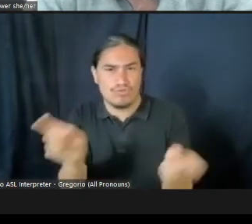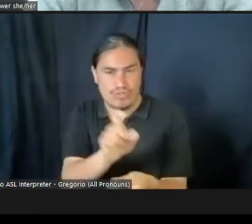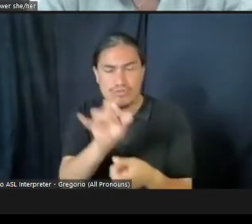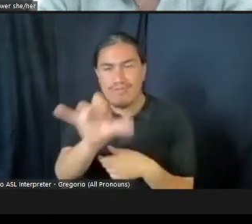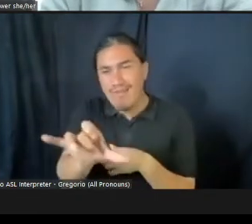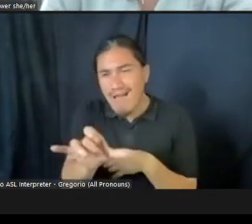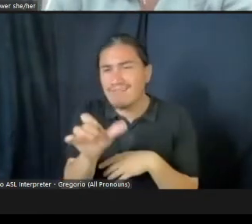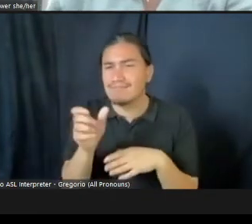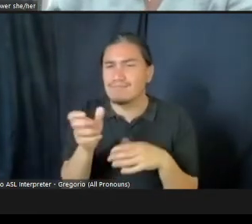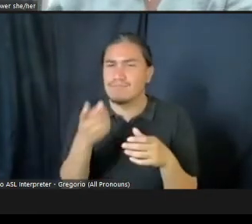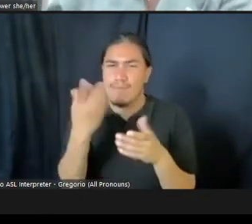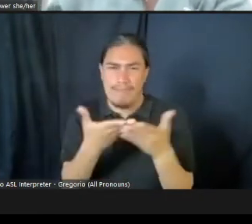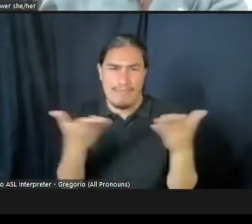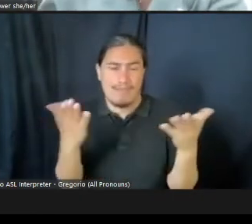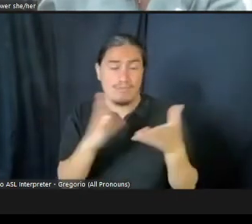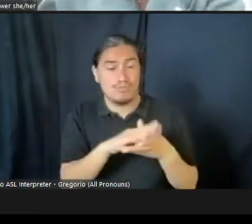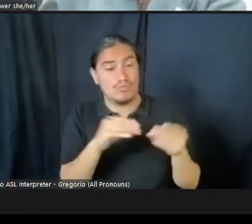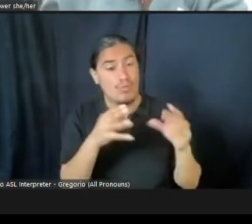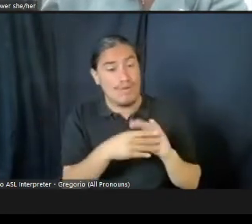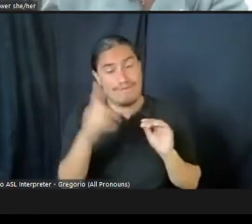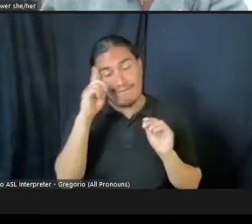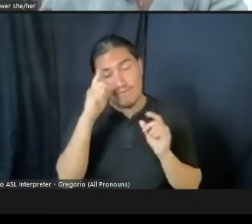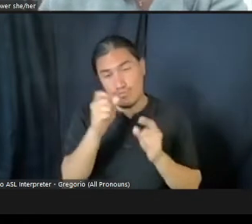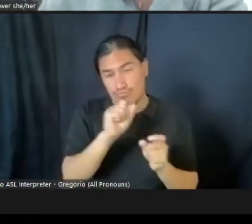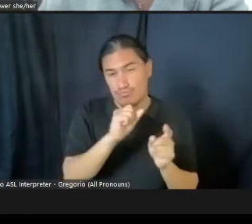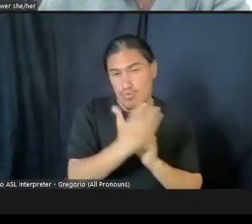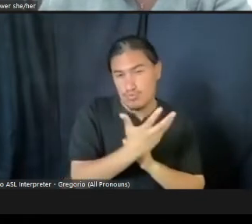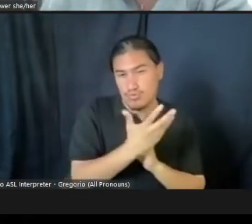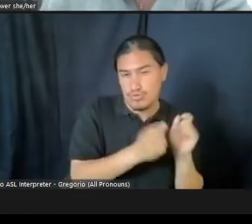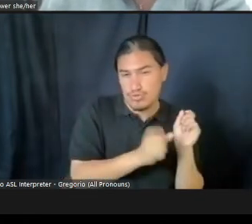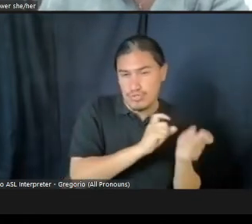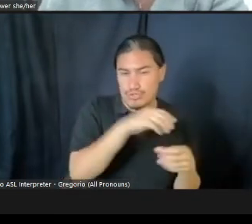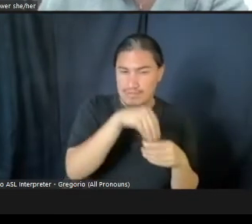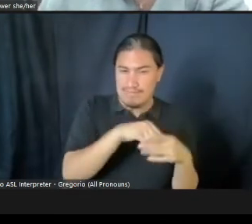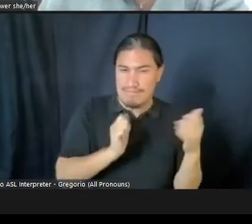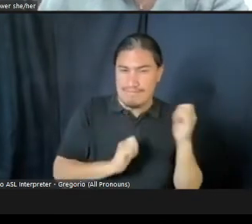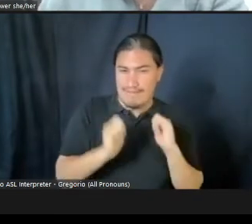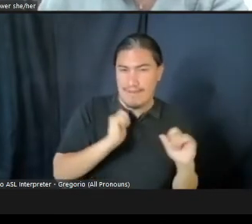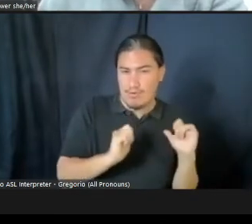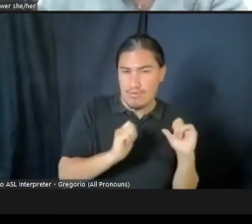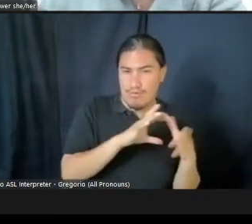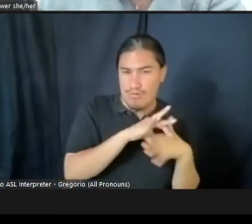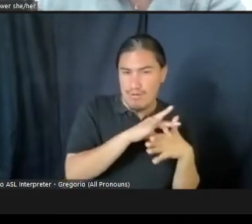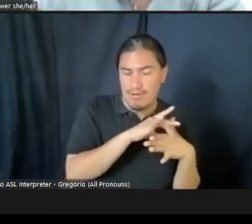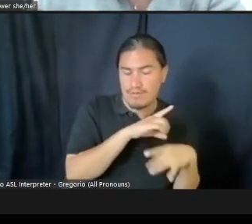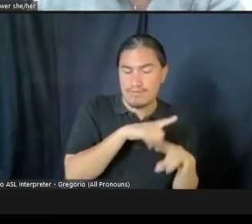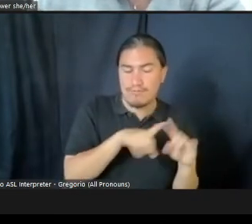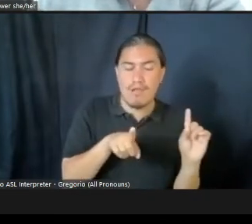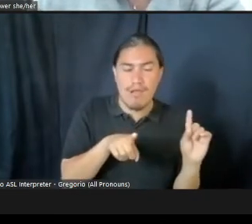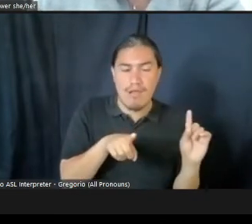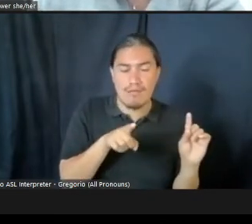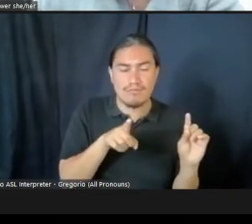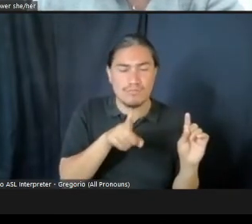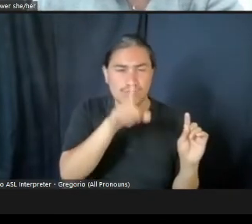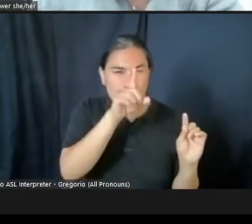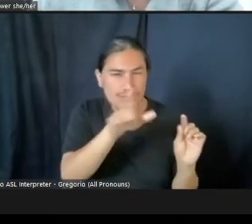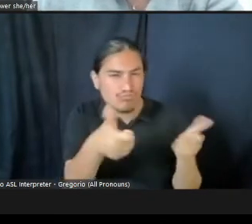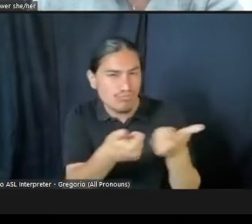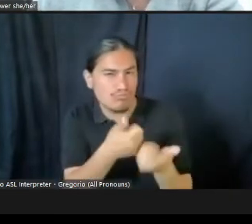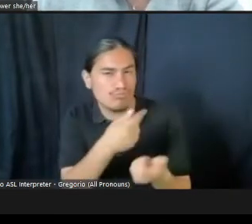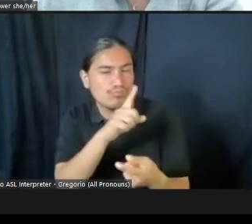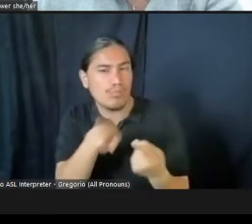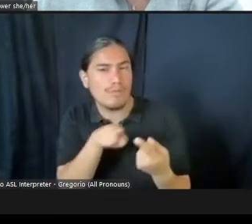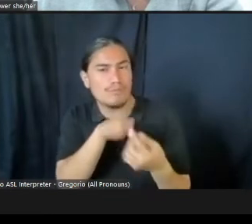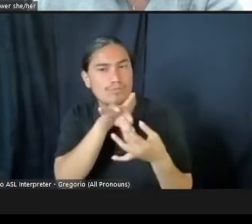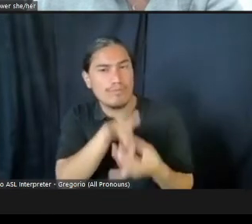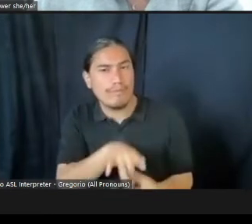with storytelling for social change in general in traditional theater contexts. But it's particularly a challenge when it comes to sort